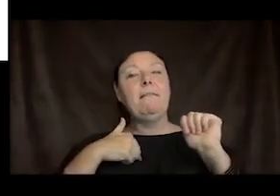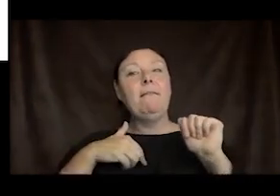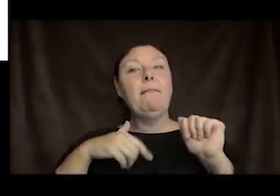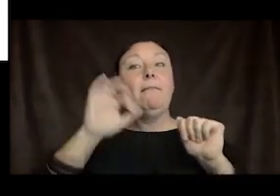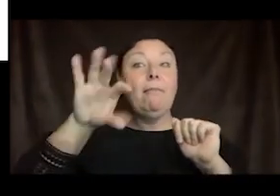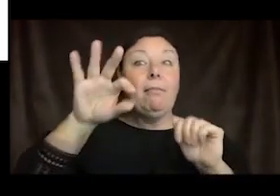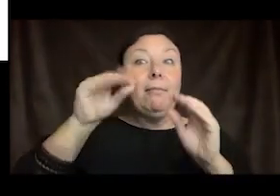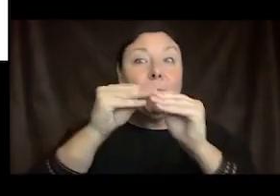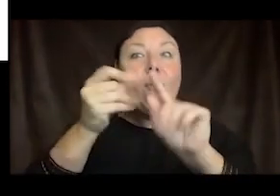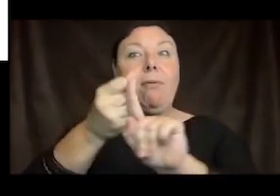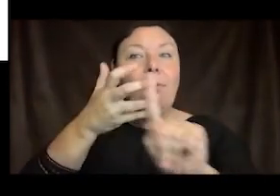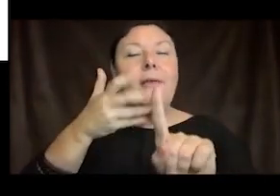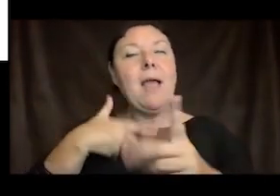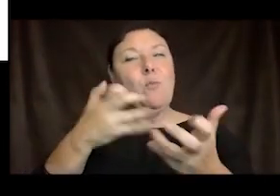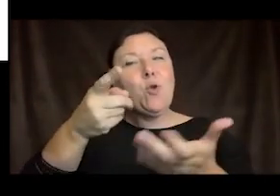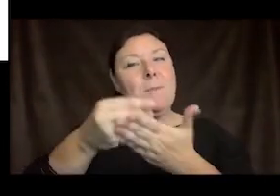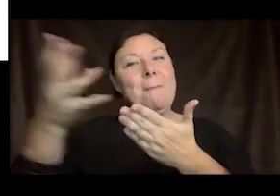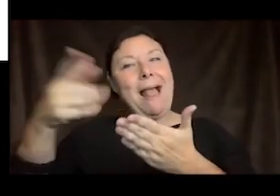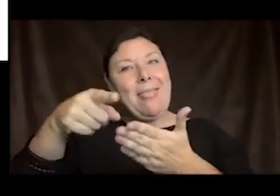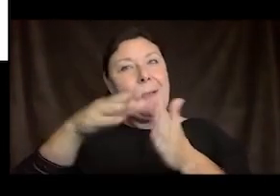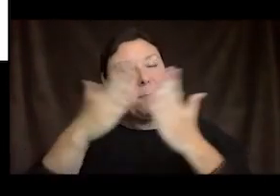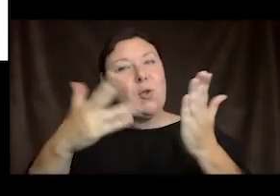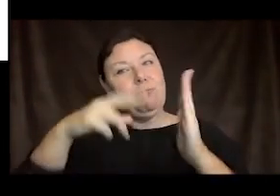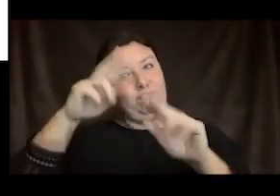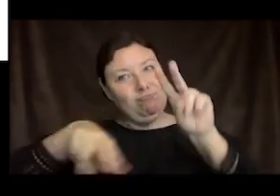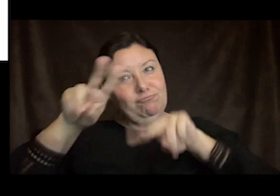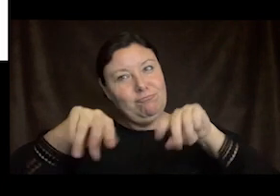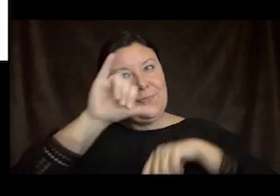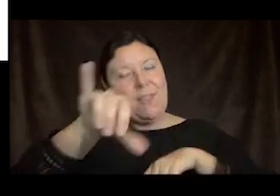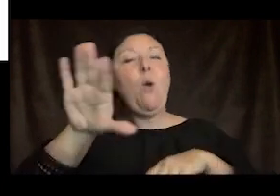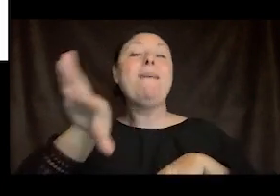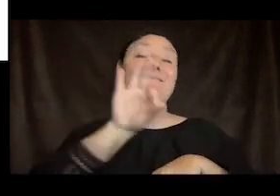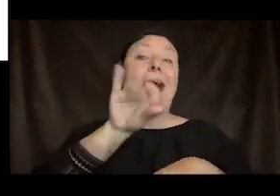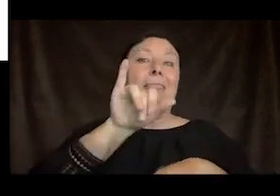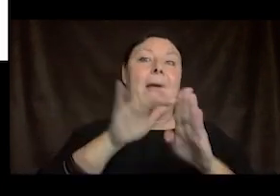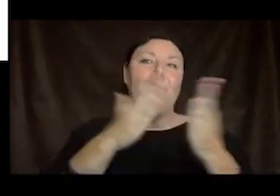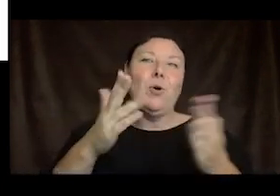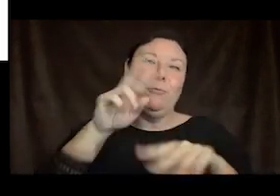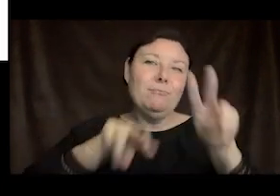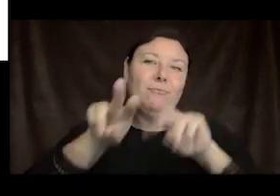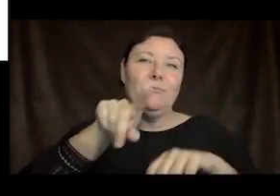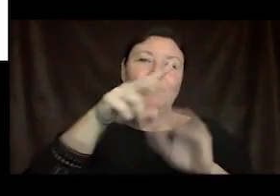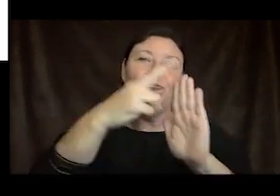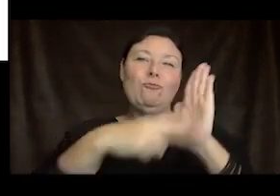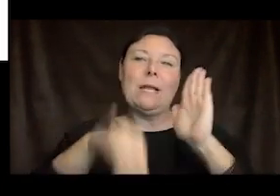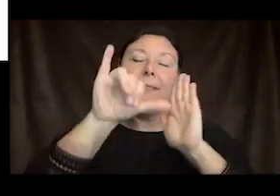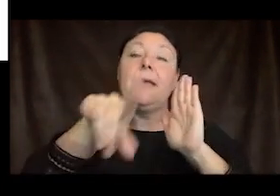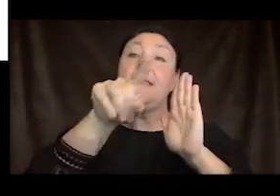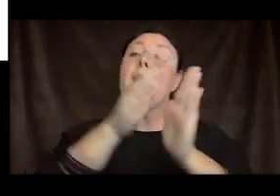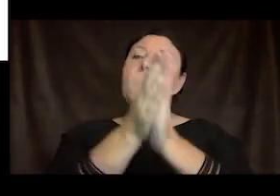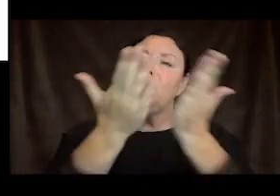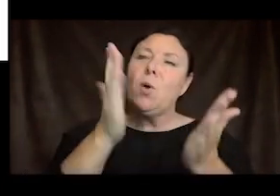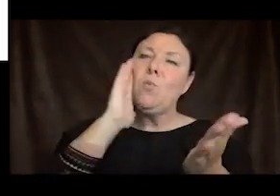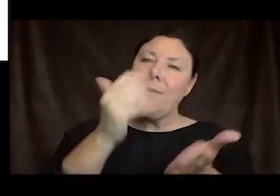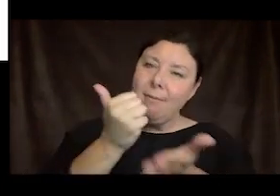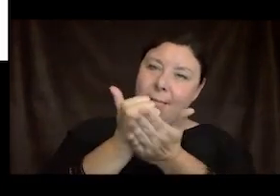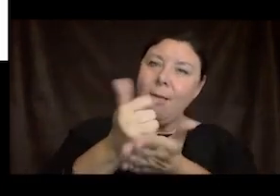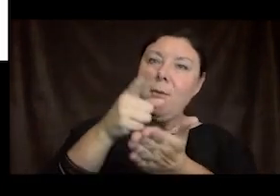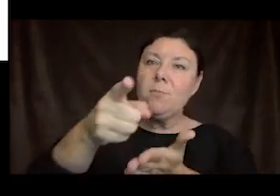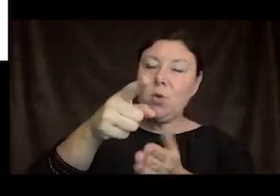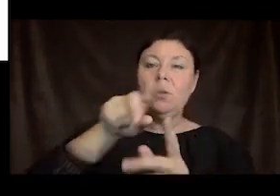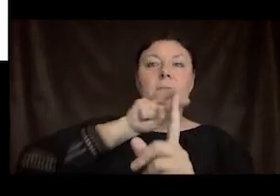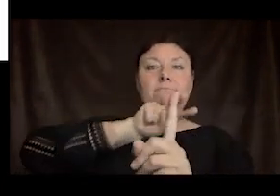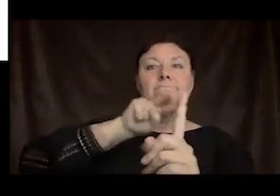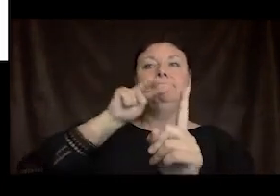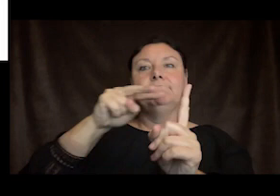for you. I want you to find this book and read to see exactly what they do. But this is a book that will allow you to sort of walk through